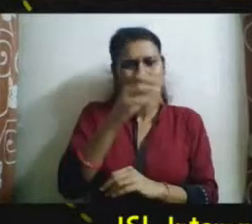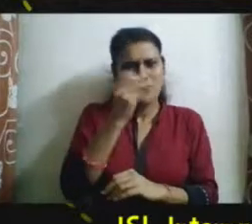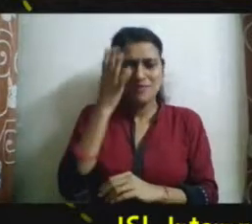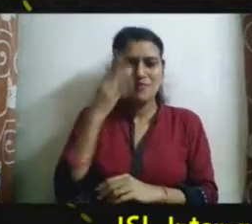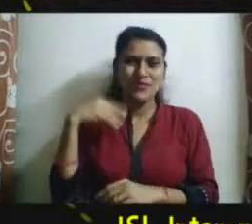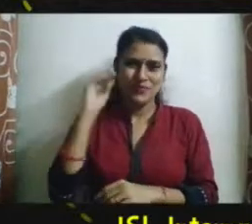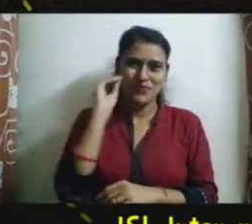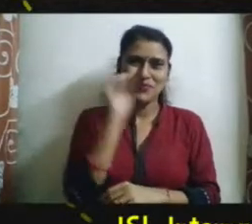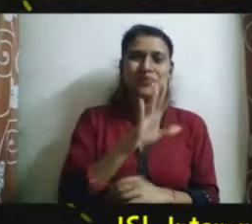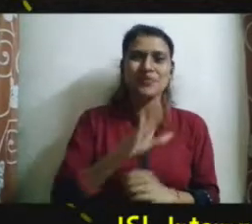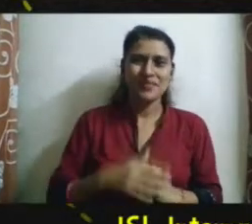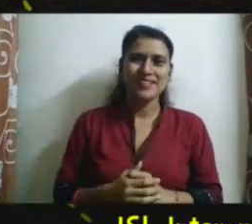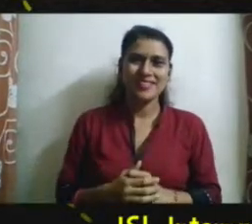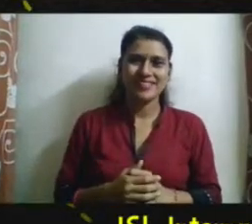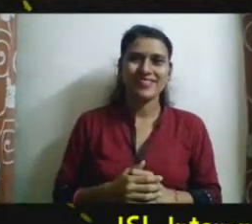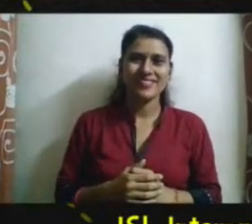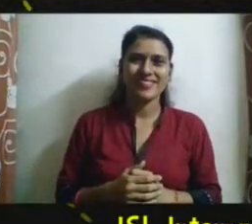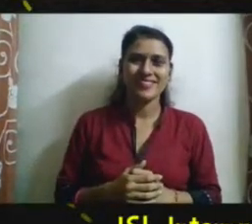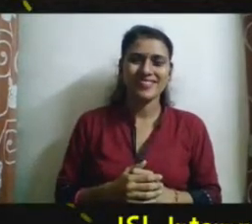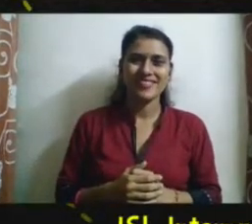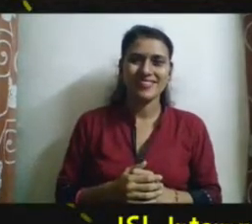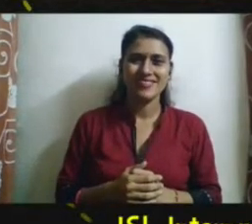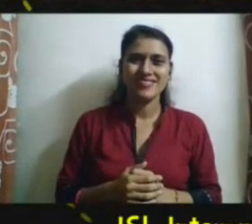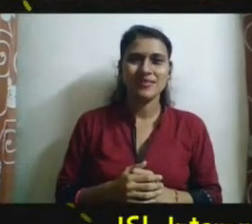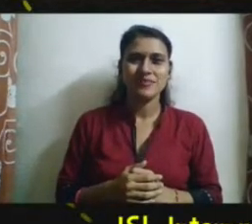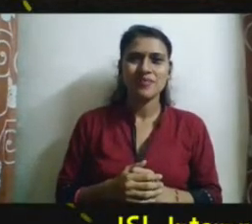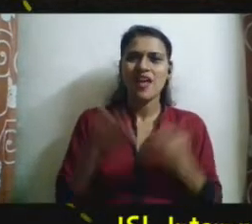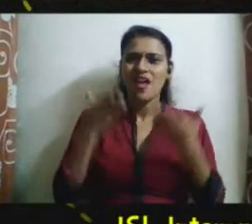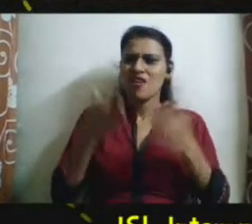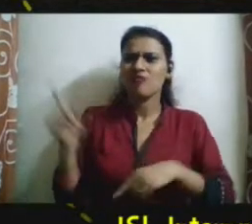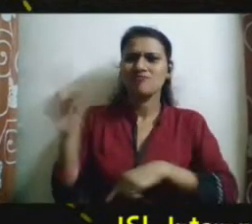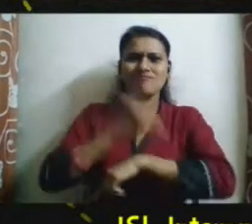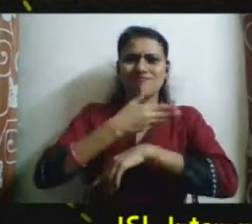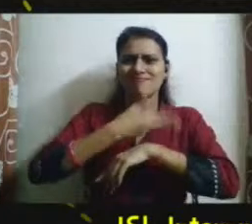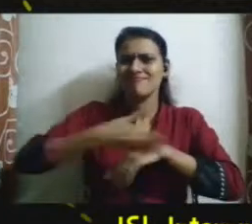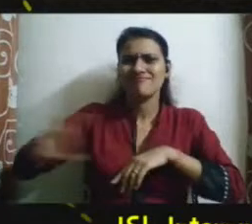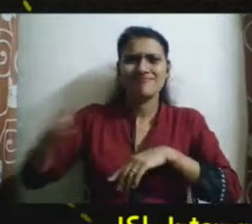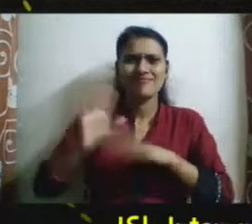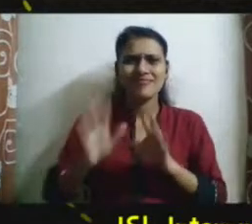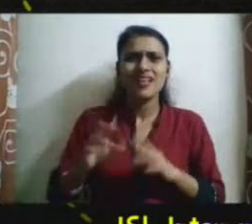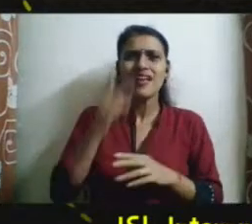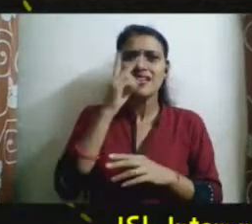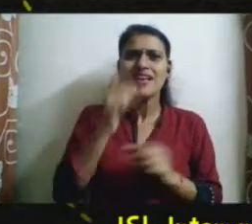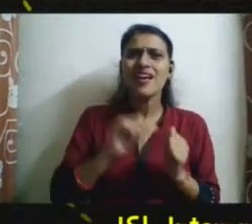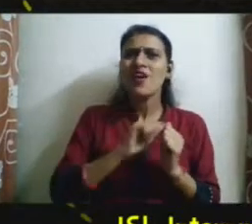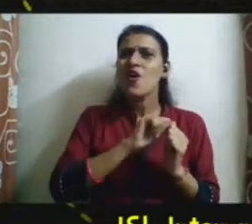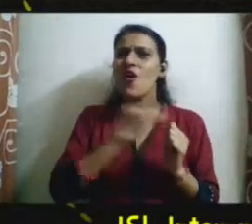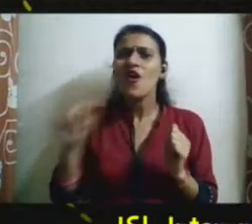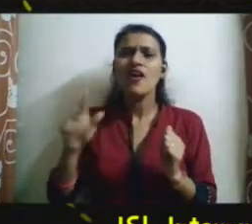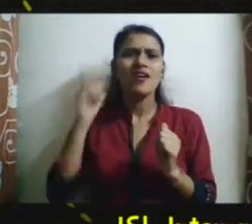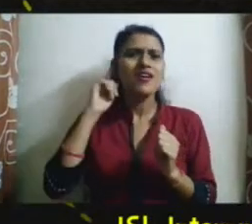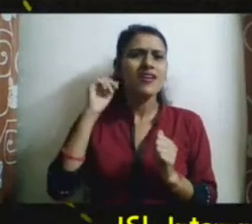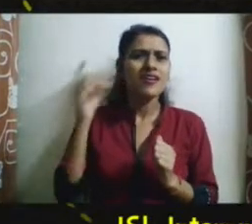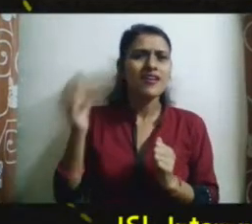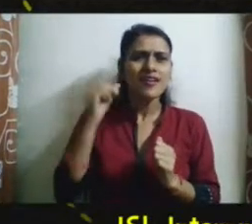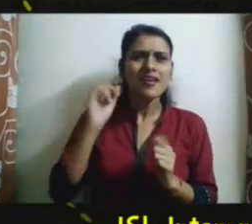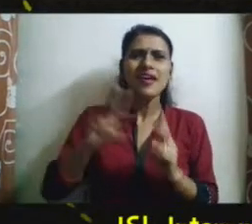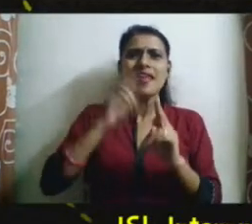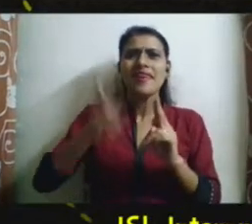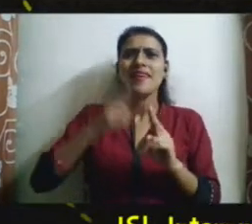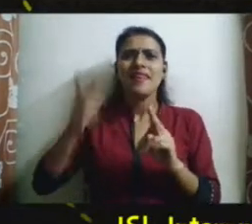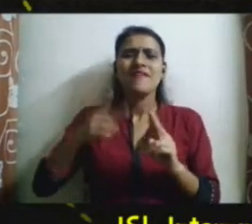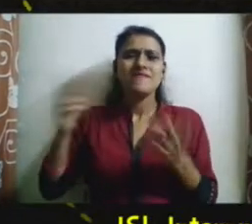hear that in today's world, where we are all streaming music on different digital